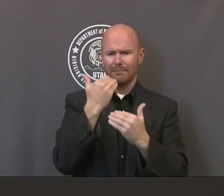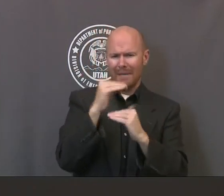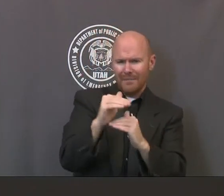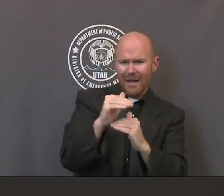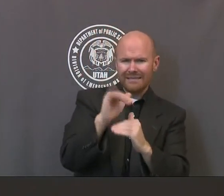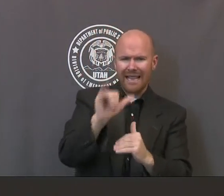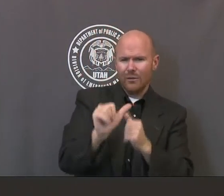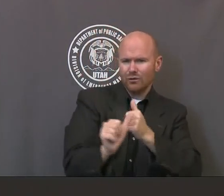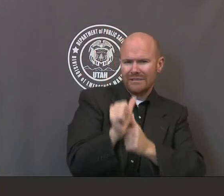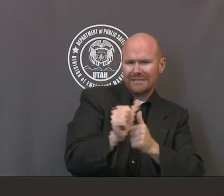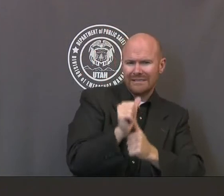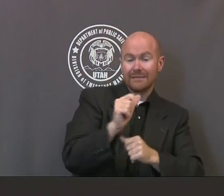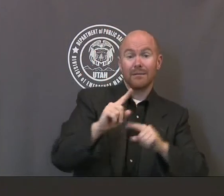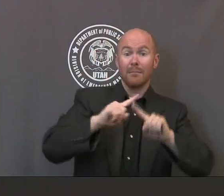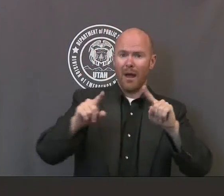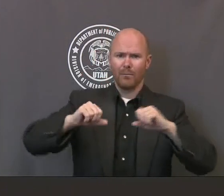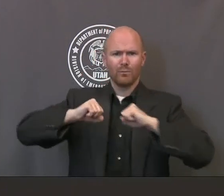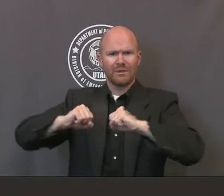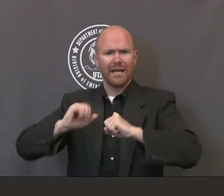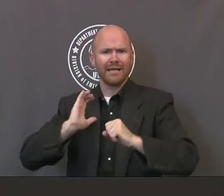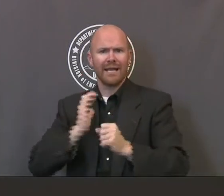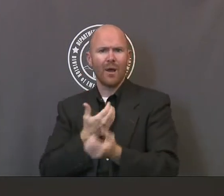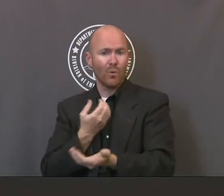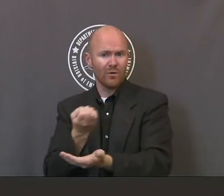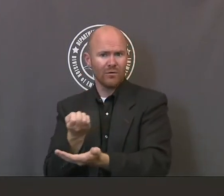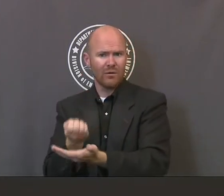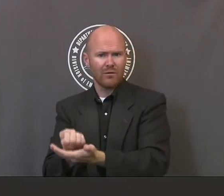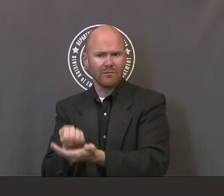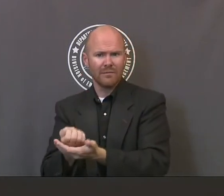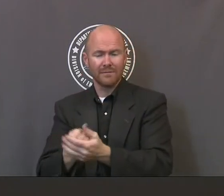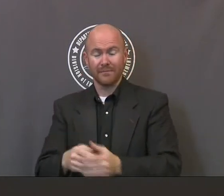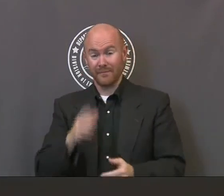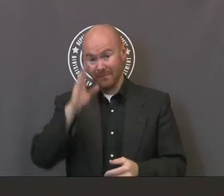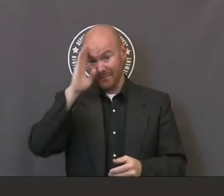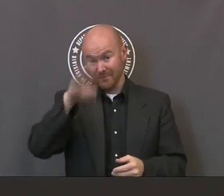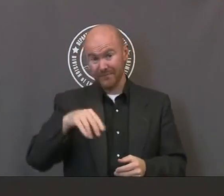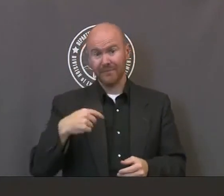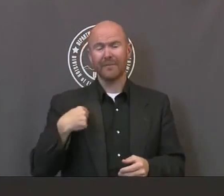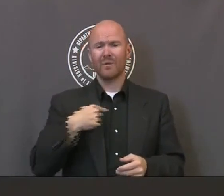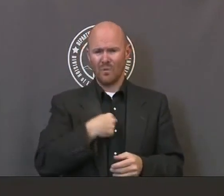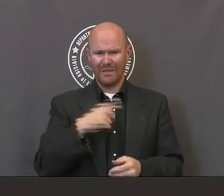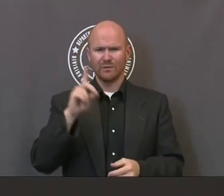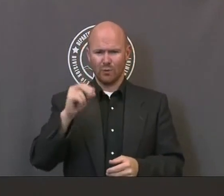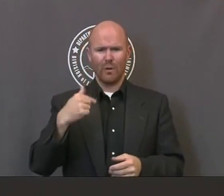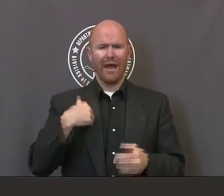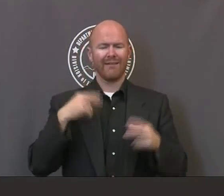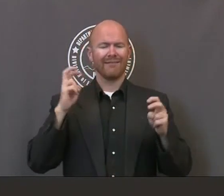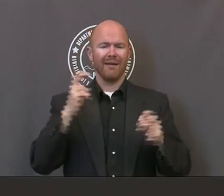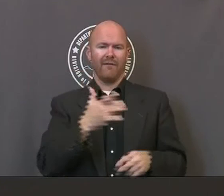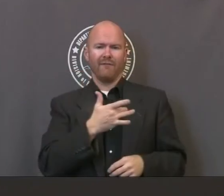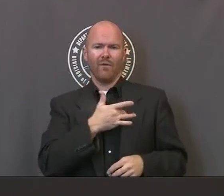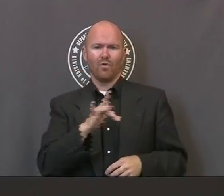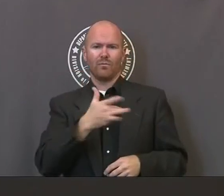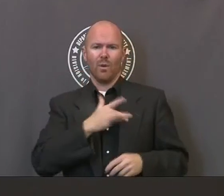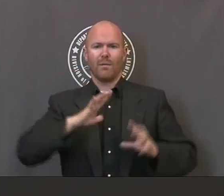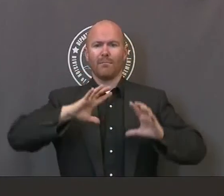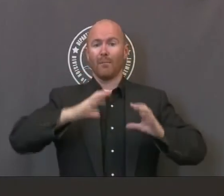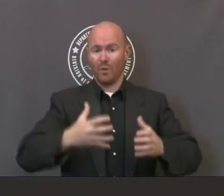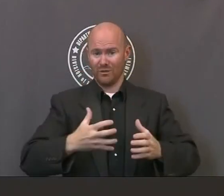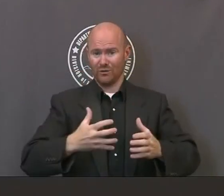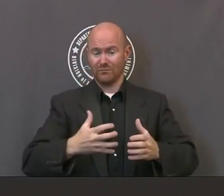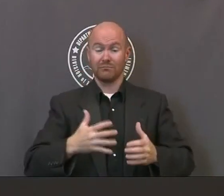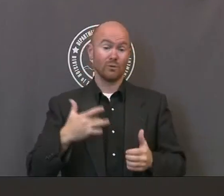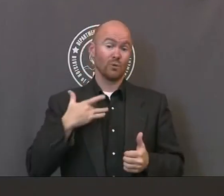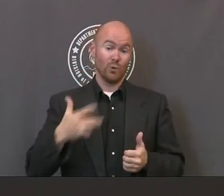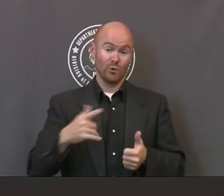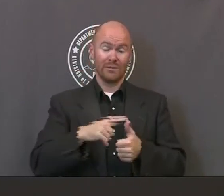at the same time. Now, I want to just recognize that we have those we call vulnerable among us. They tend to be people